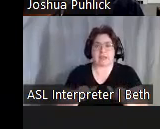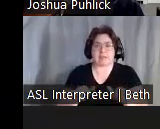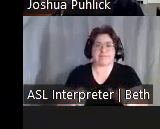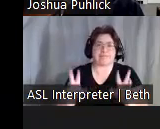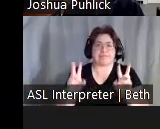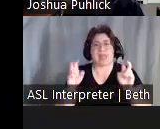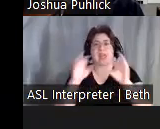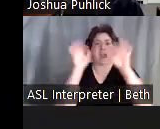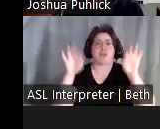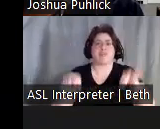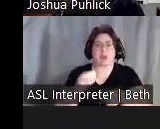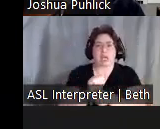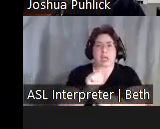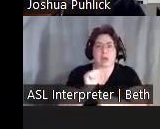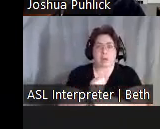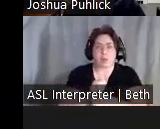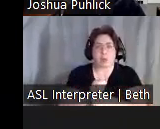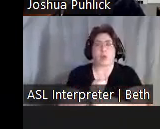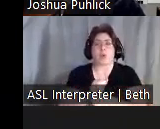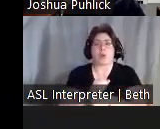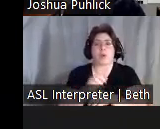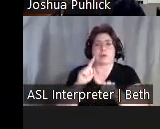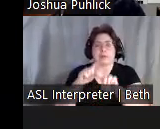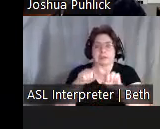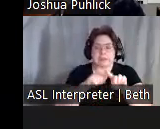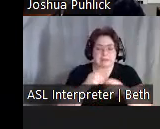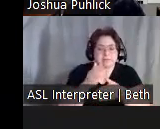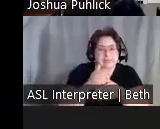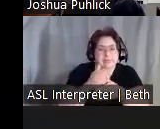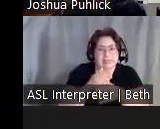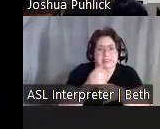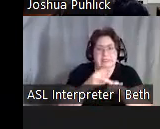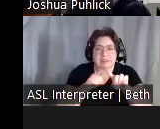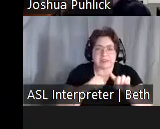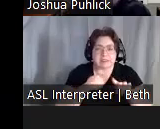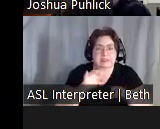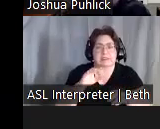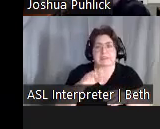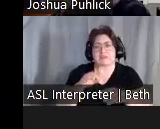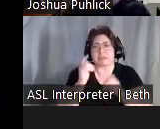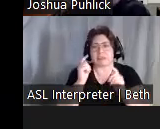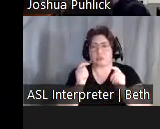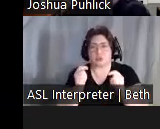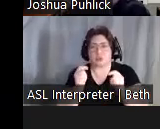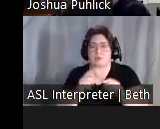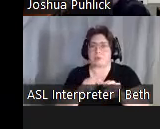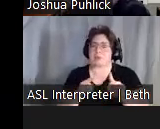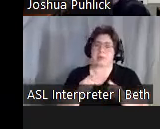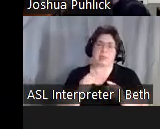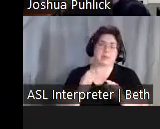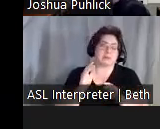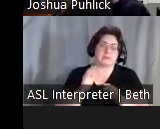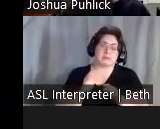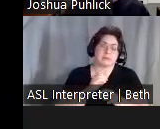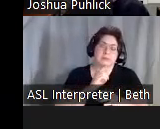and within the scope of those different treatments, but it's a continual process. So